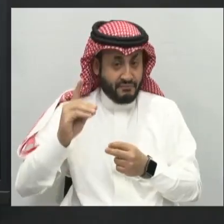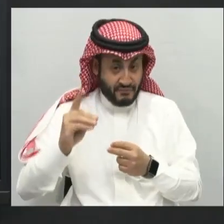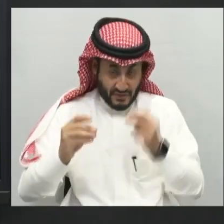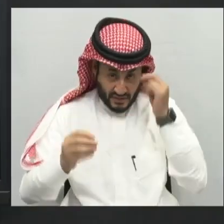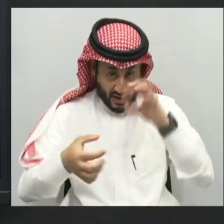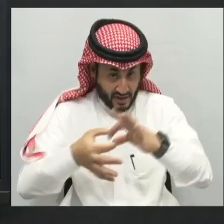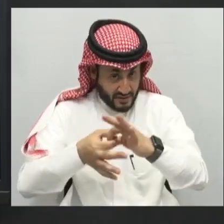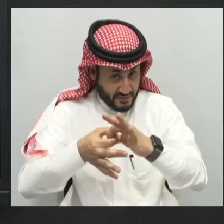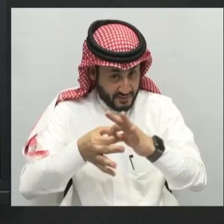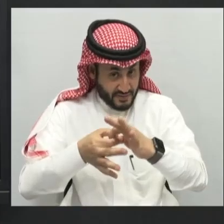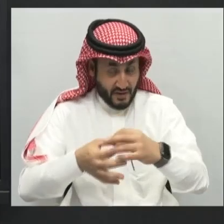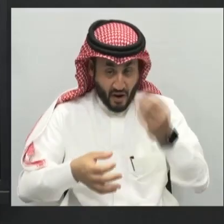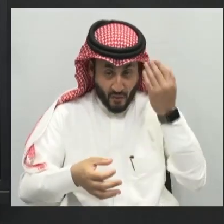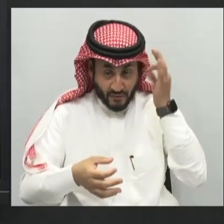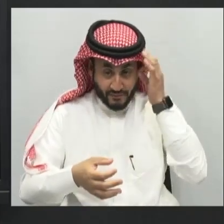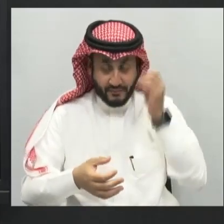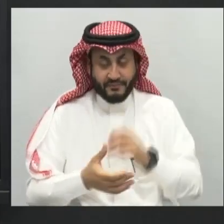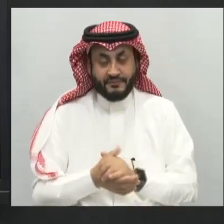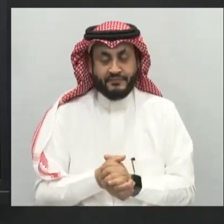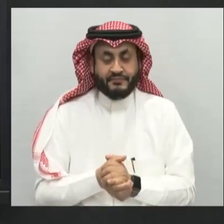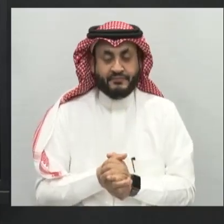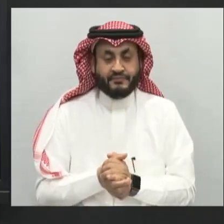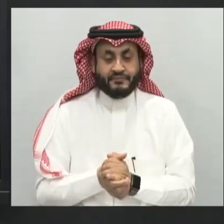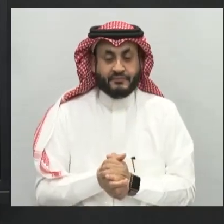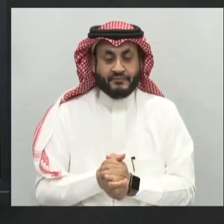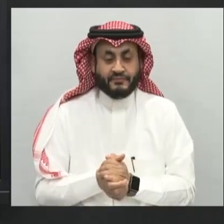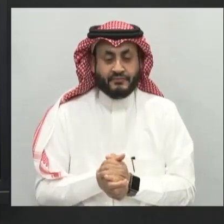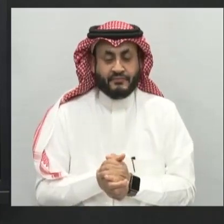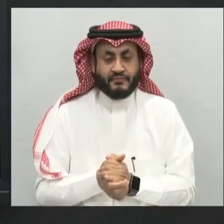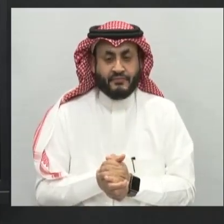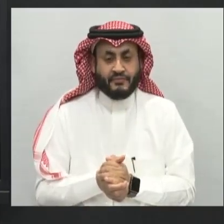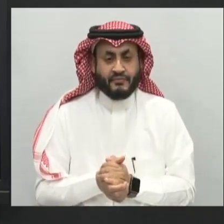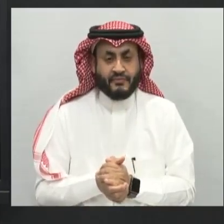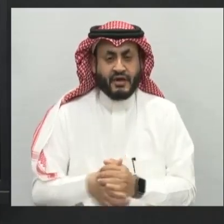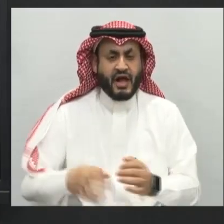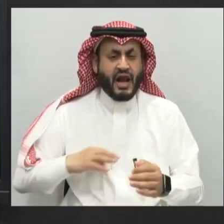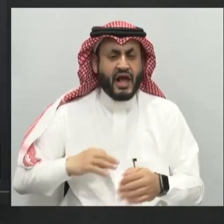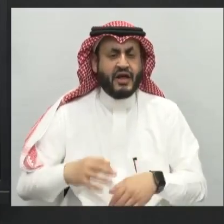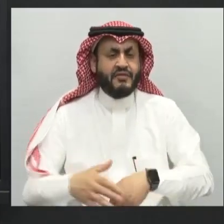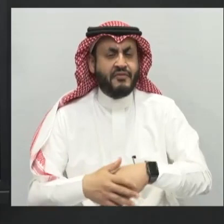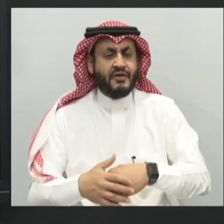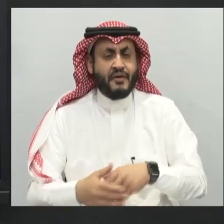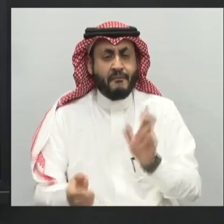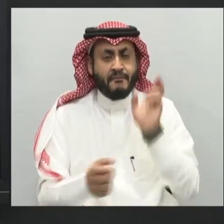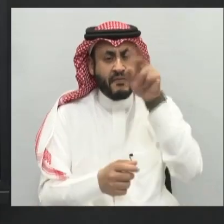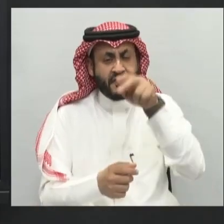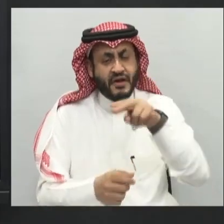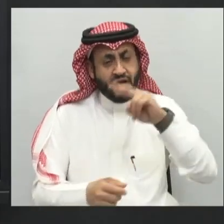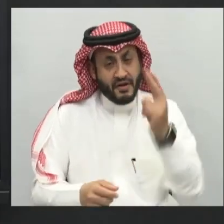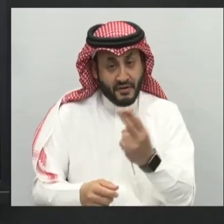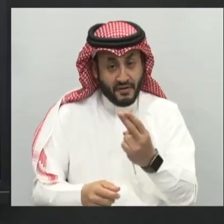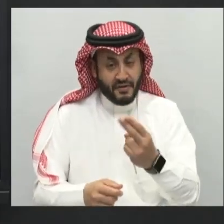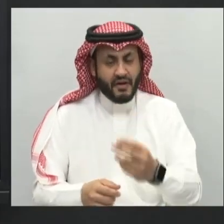I like to play basketball and draw. So when do I use the word